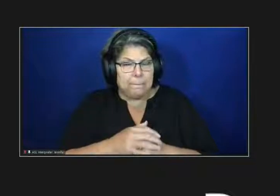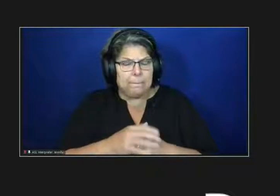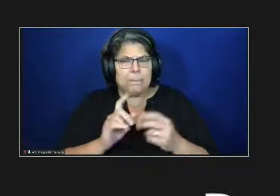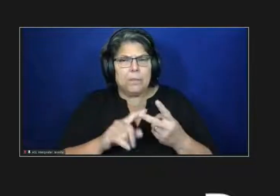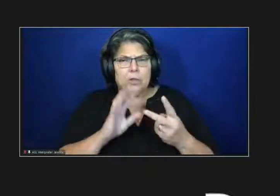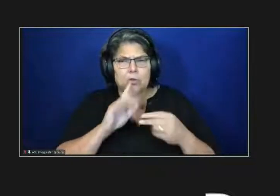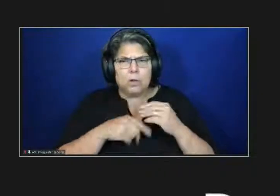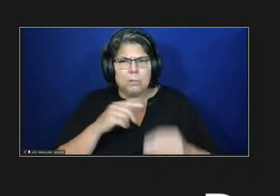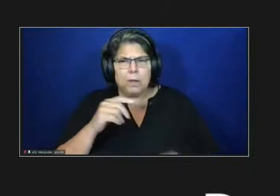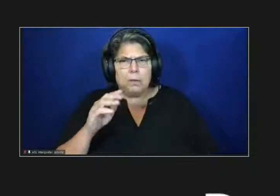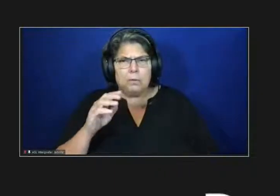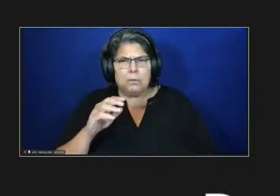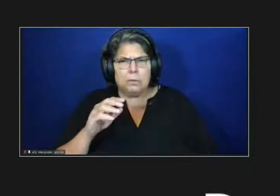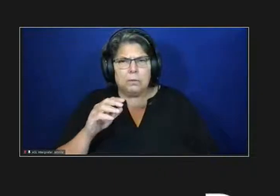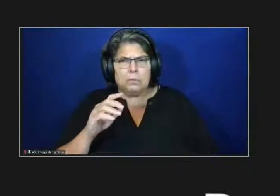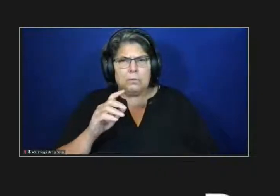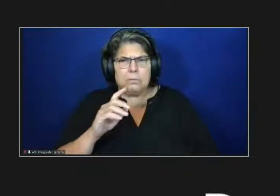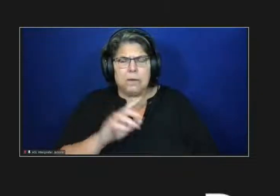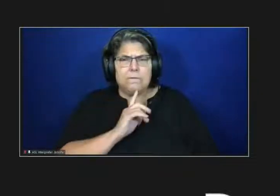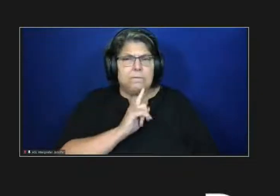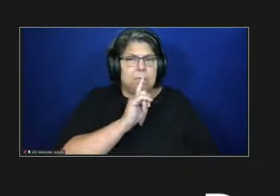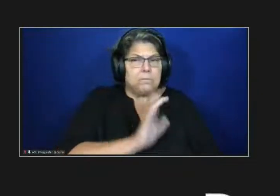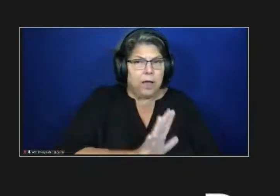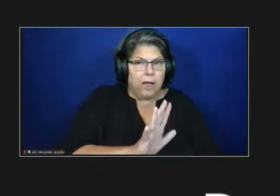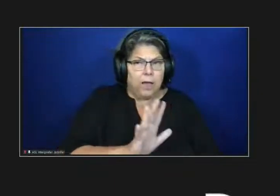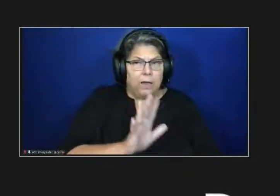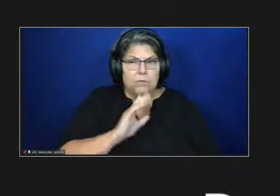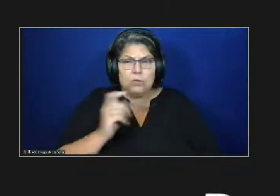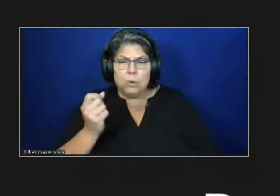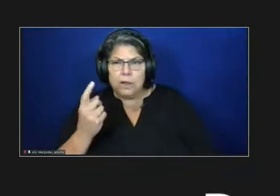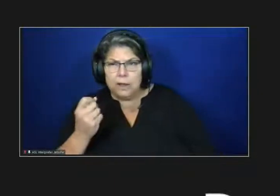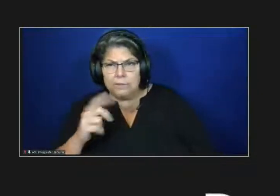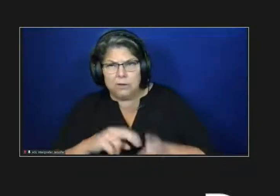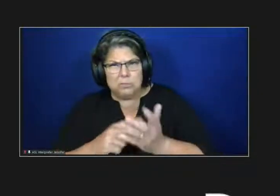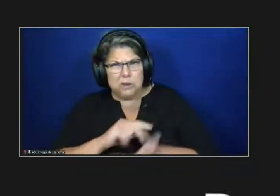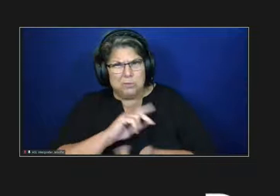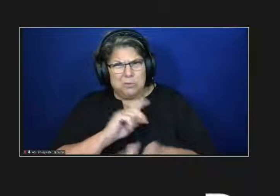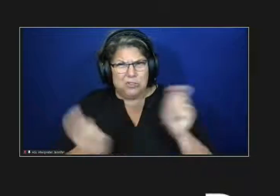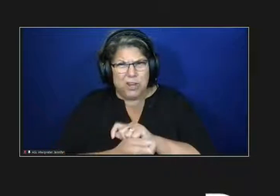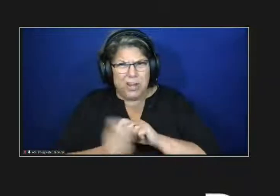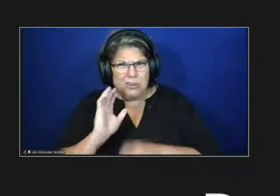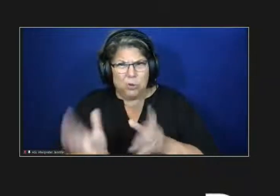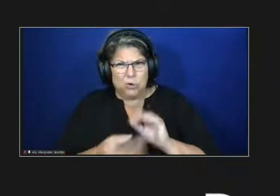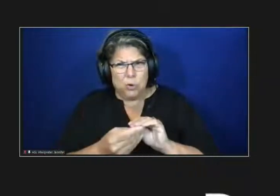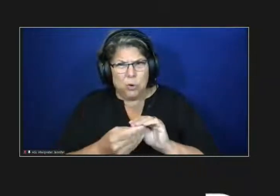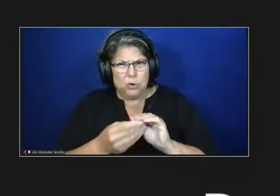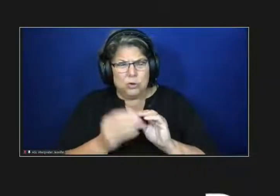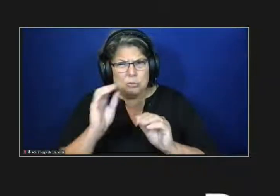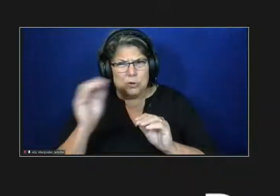If that gets approved, that would change our total percent number. So what would that look like?